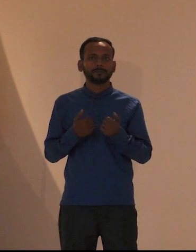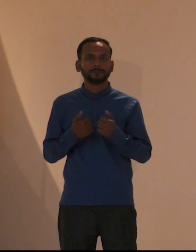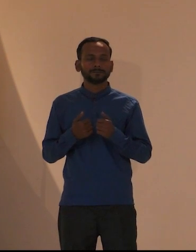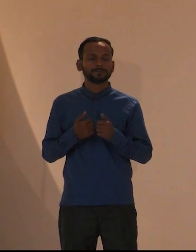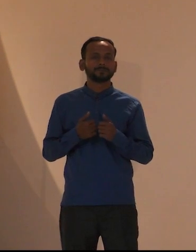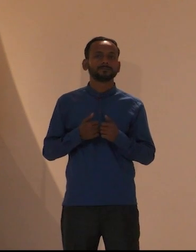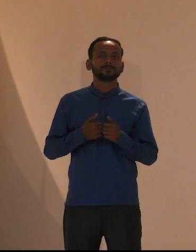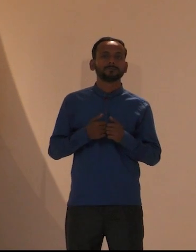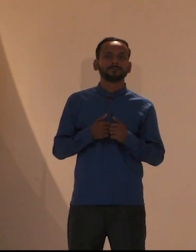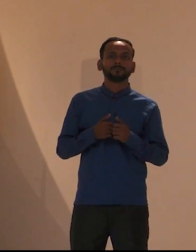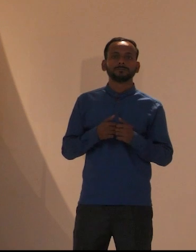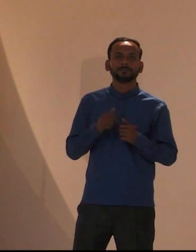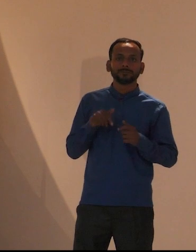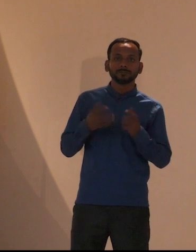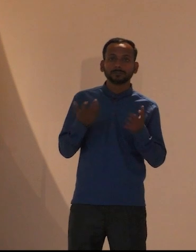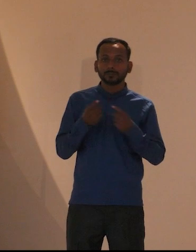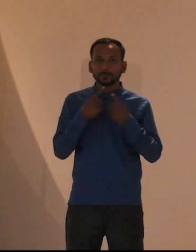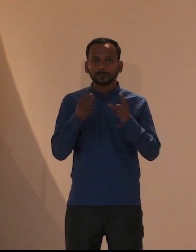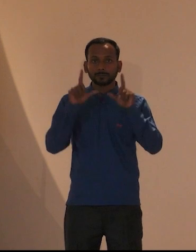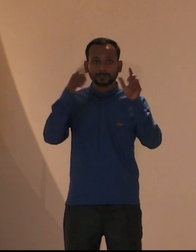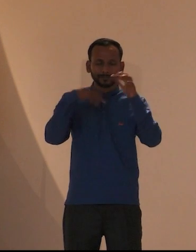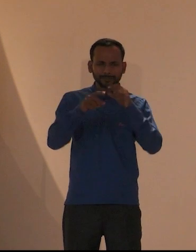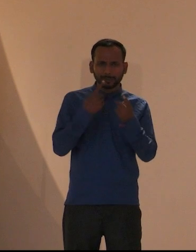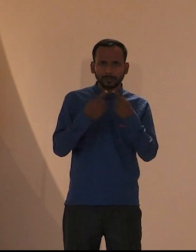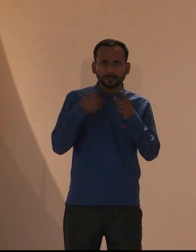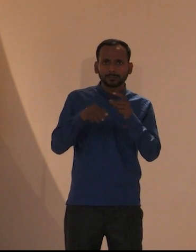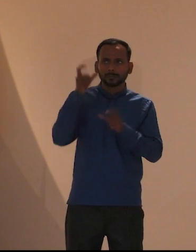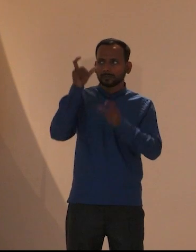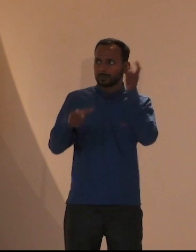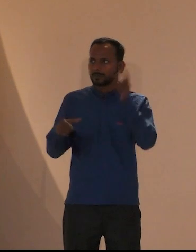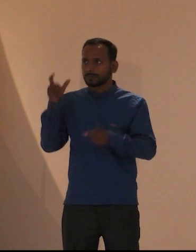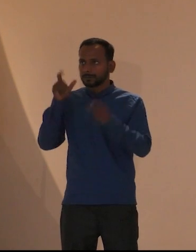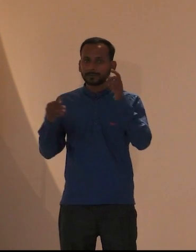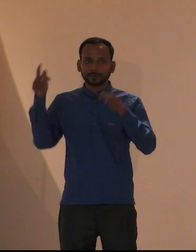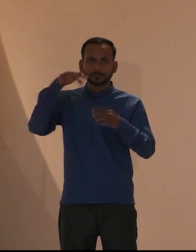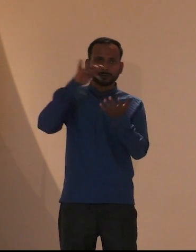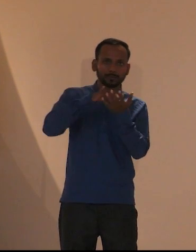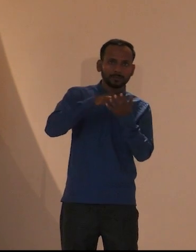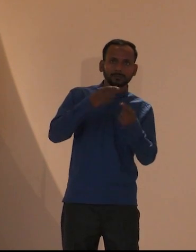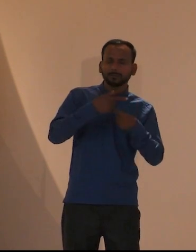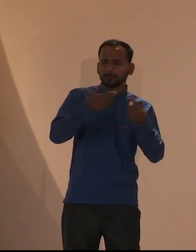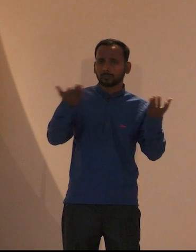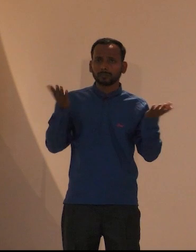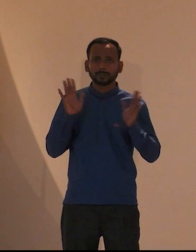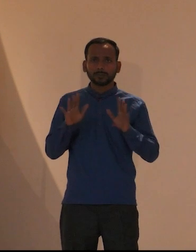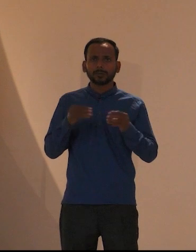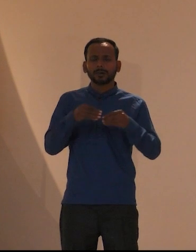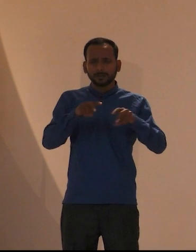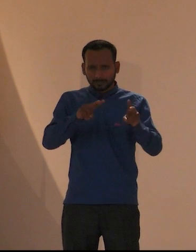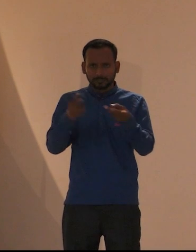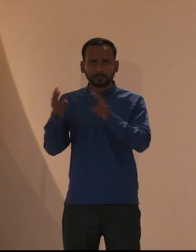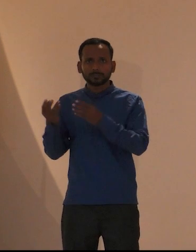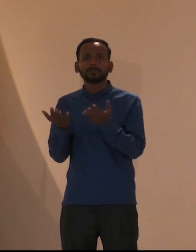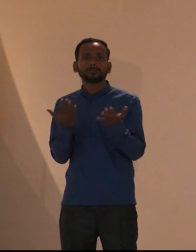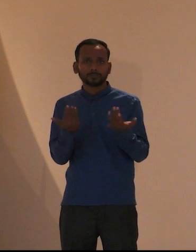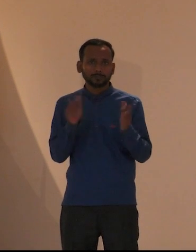to Rashol. And if you're talking about a museum, we want people to come into a museum space. And there were many other reasons, but principally